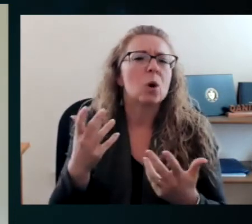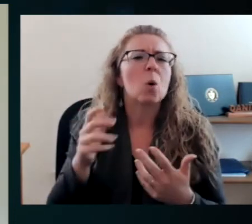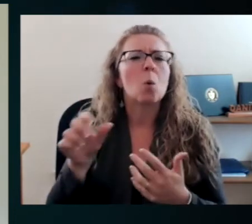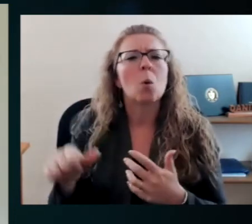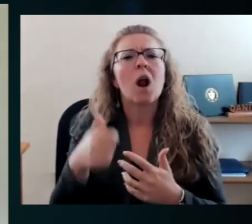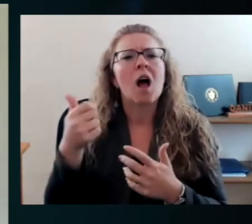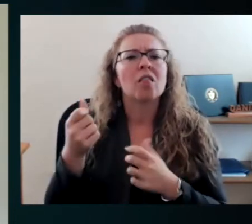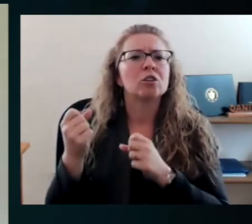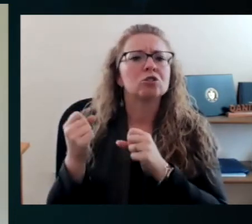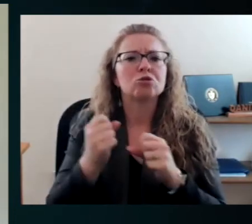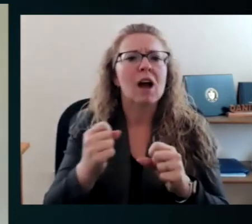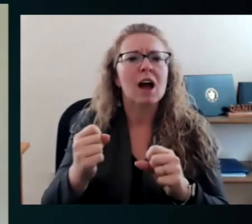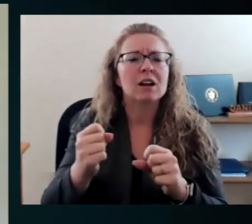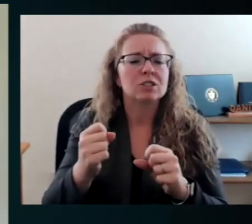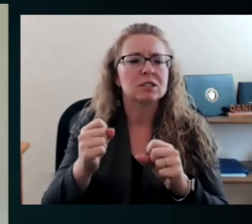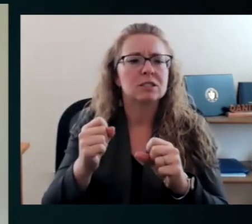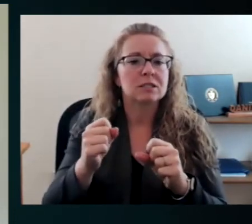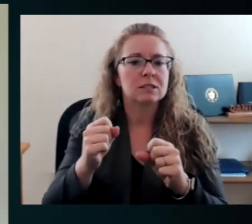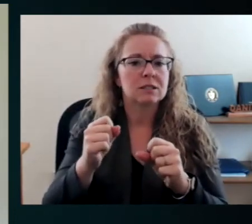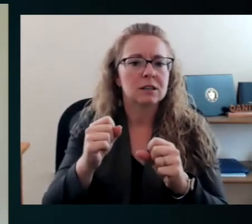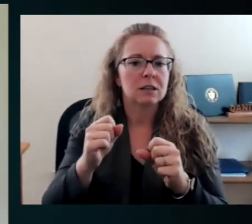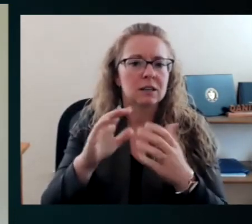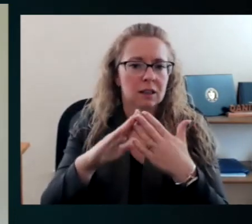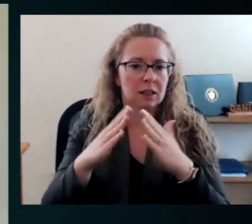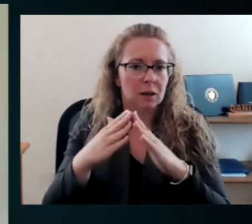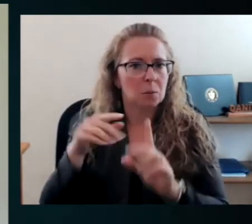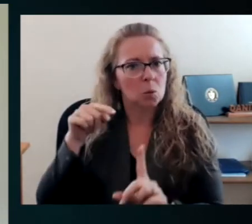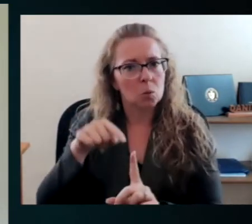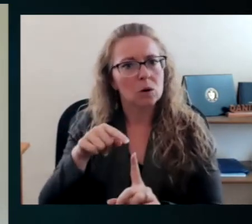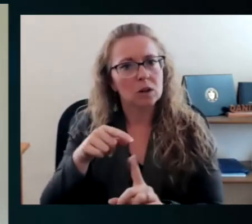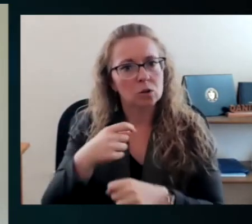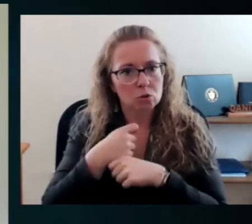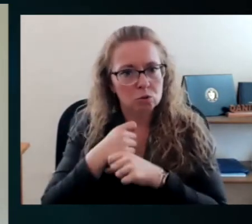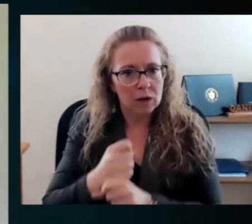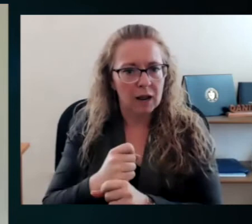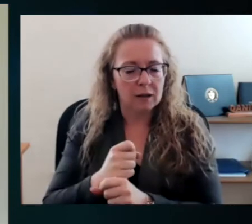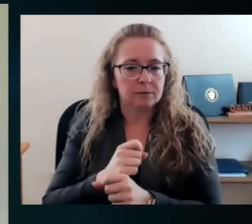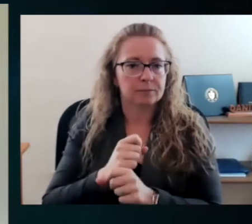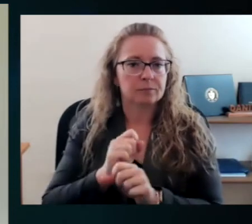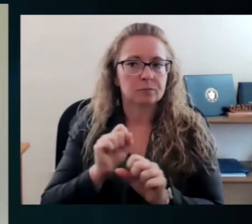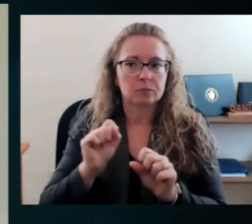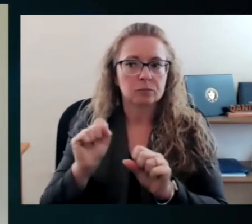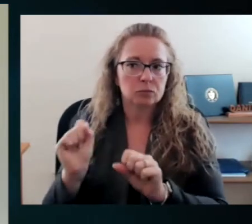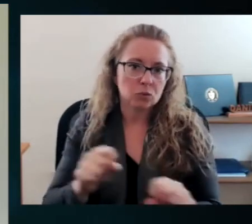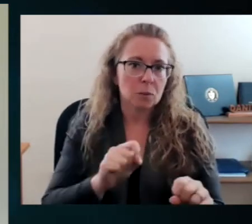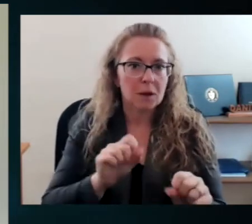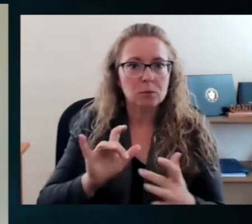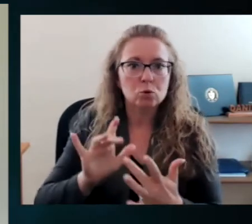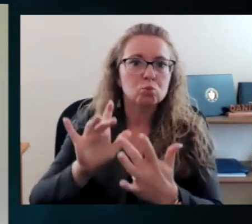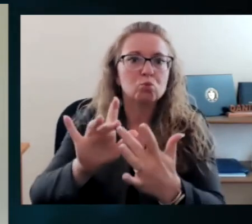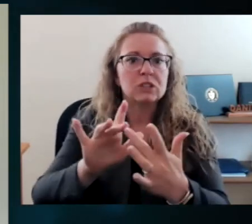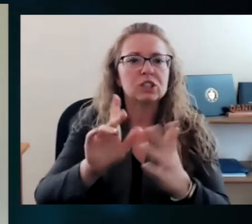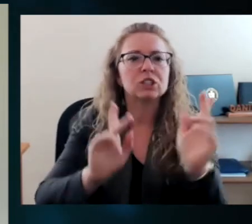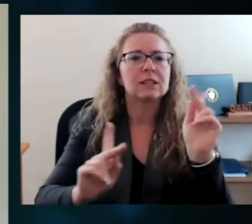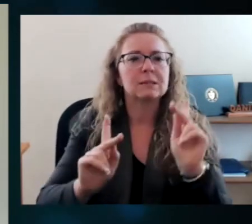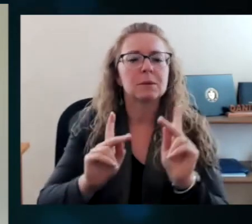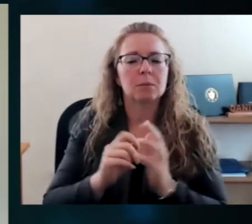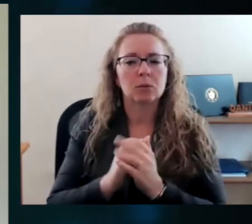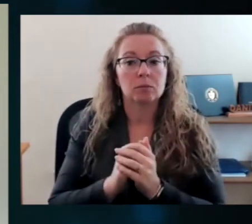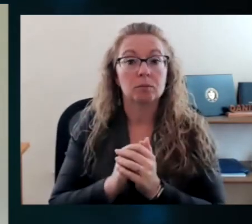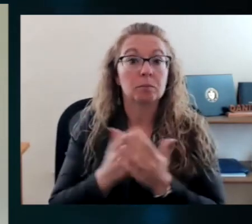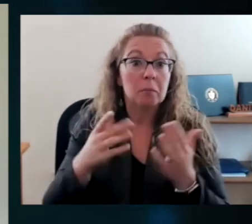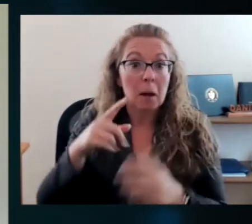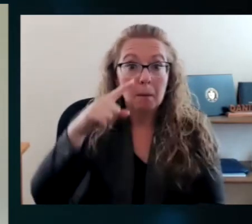community create to reach these people and to allow that, for example, a Black transgender